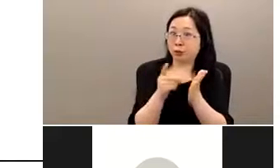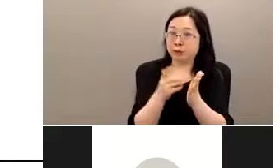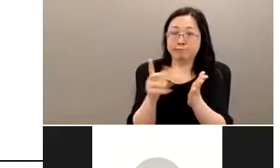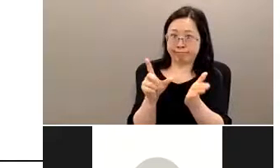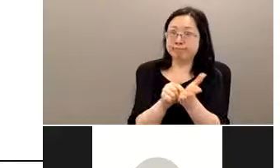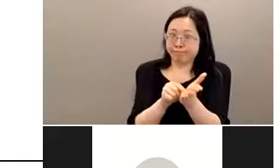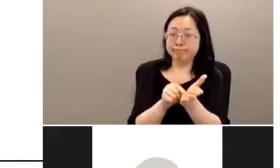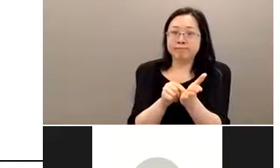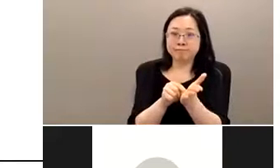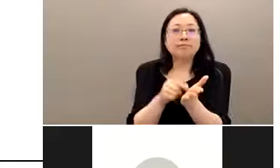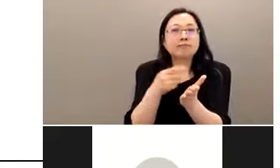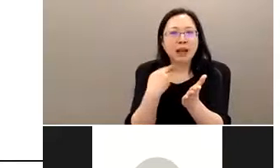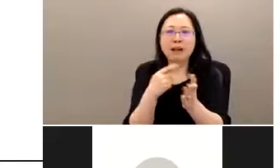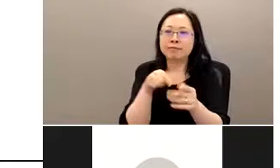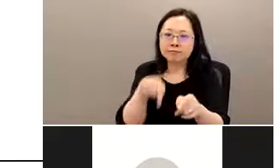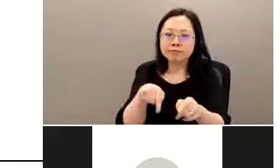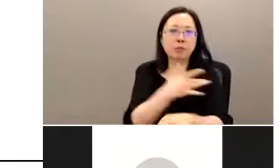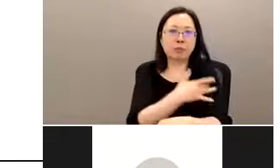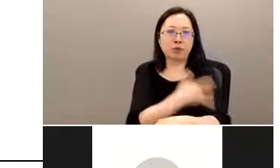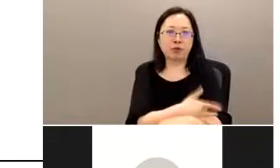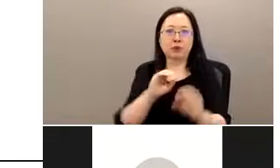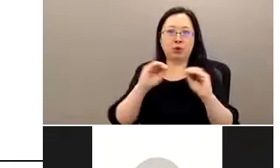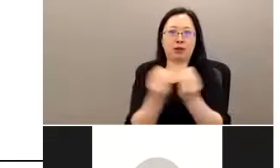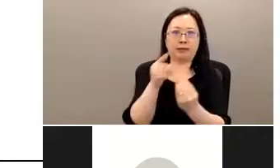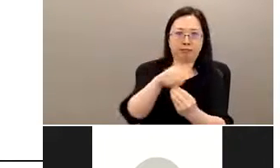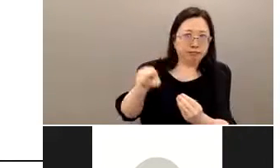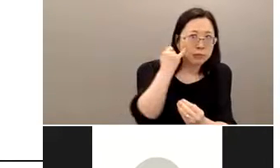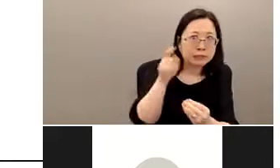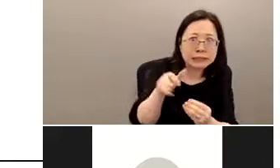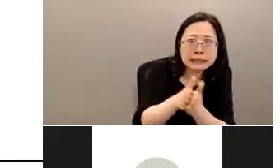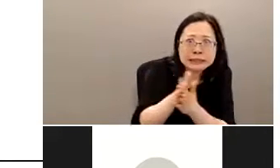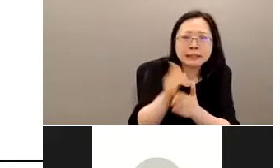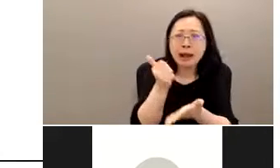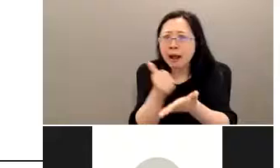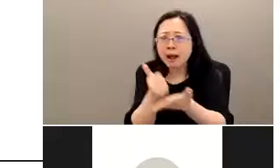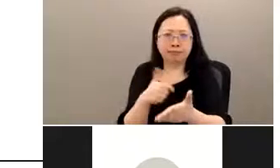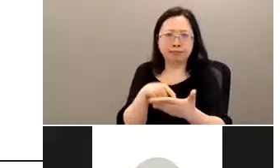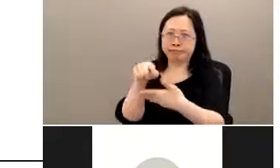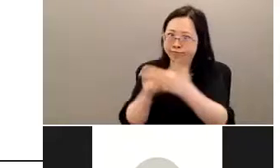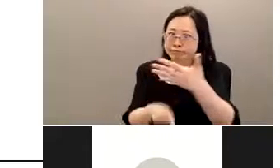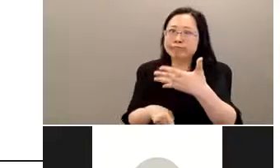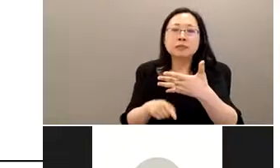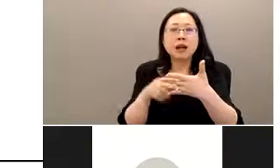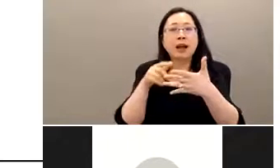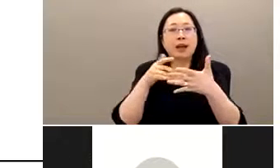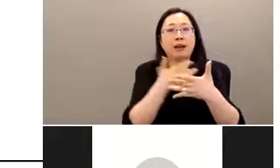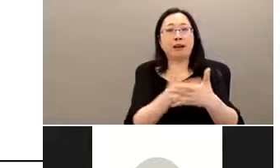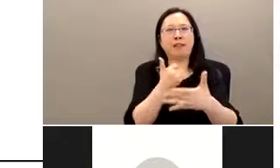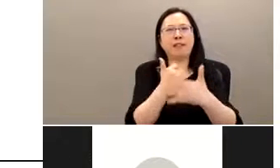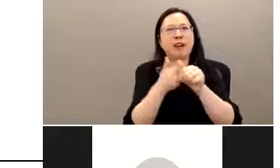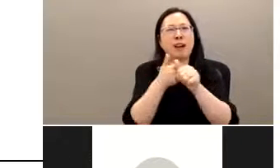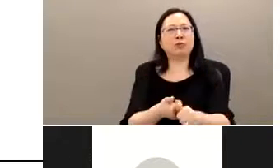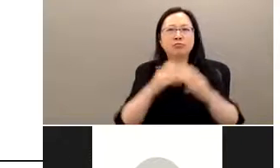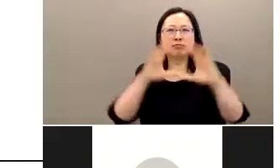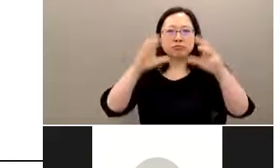has a listing of provincial organizations that you could reach out to for assistance. It's broken down by issues that you might need, such